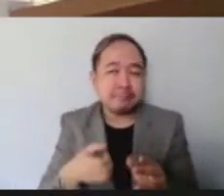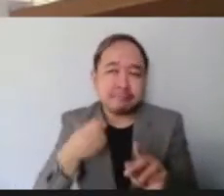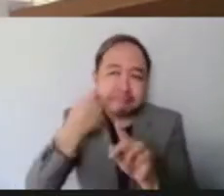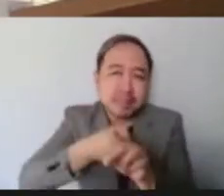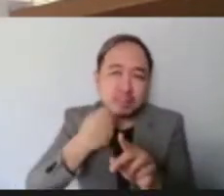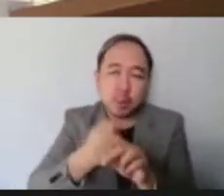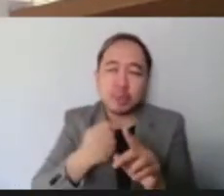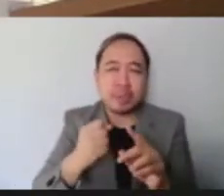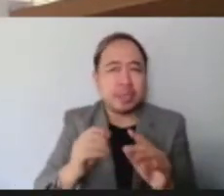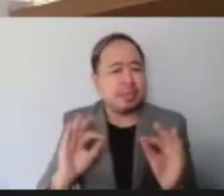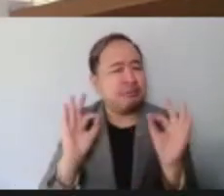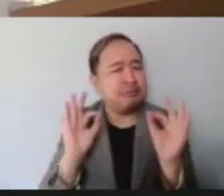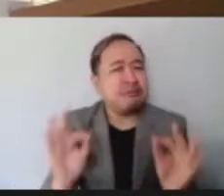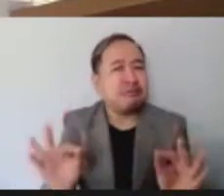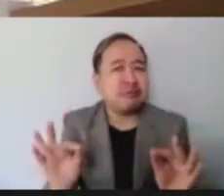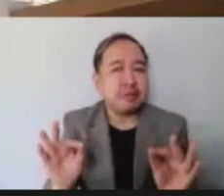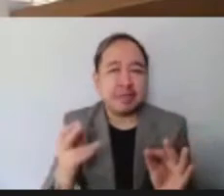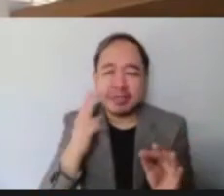foreign